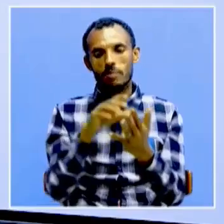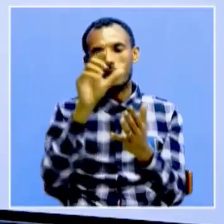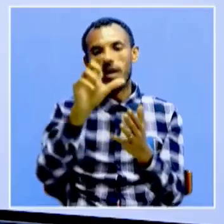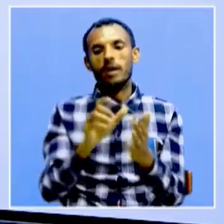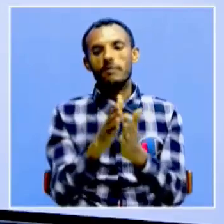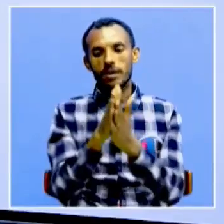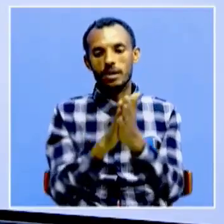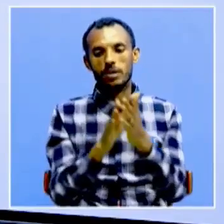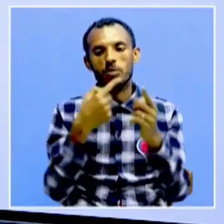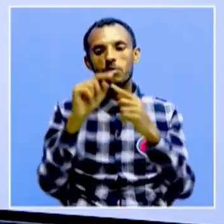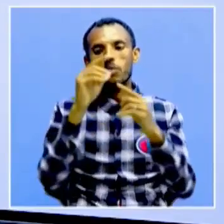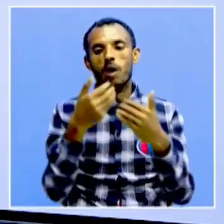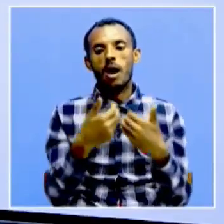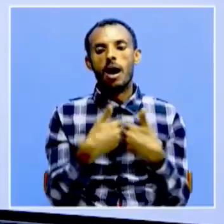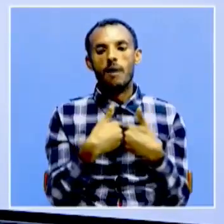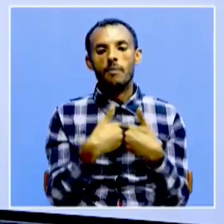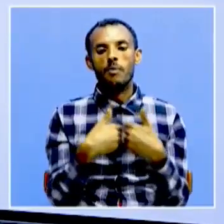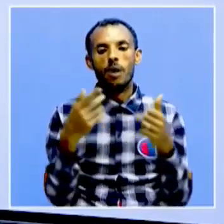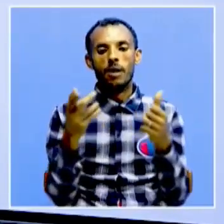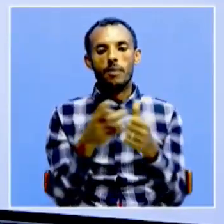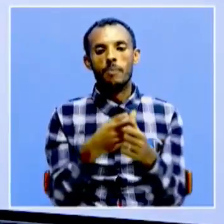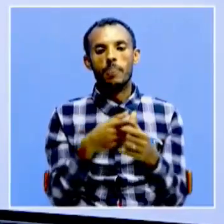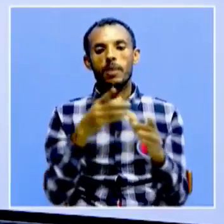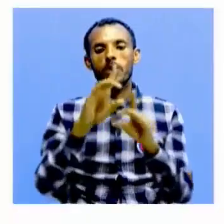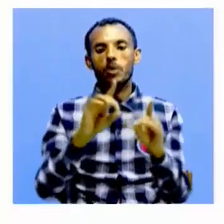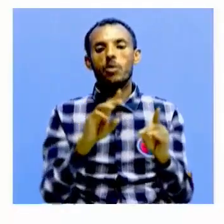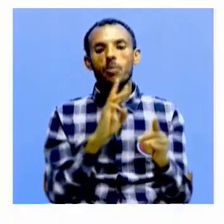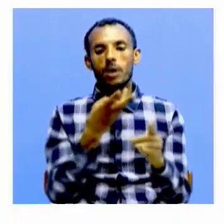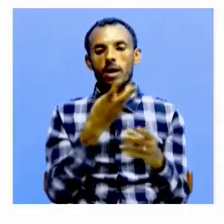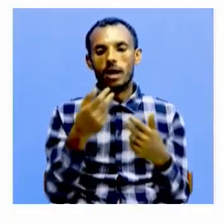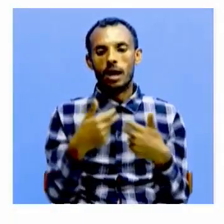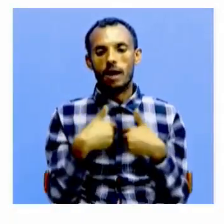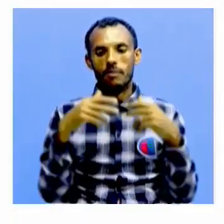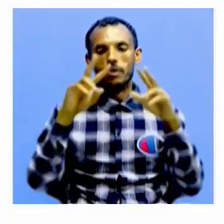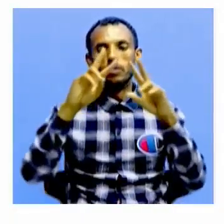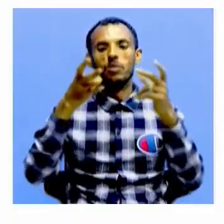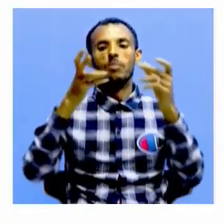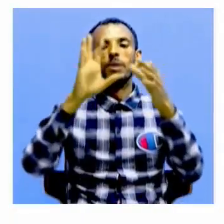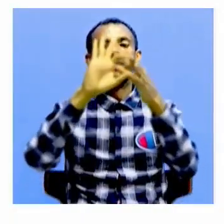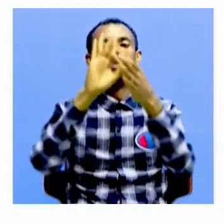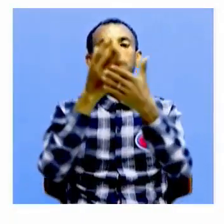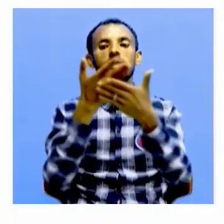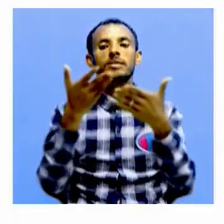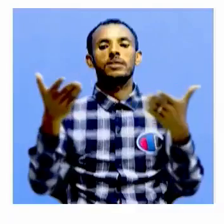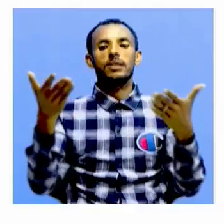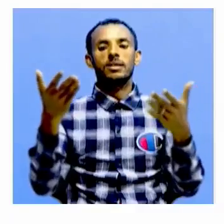needs to have, okay? 1, do we have a topic sentence? Topic